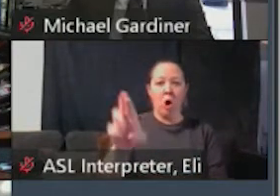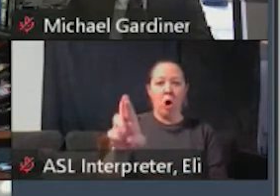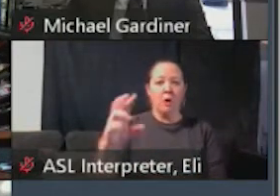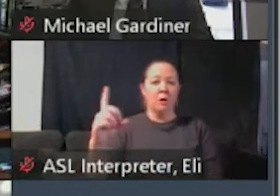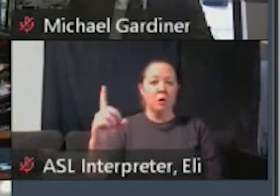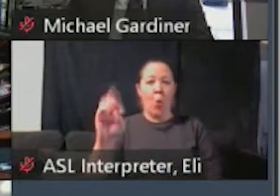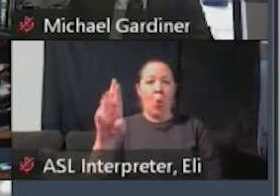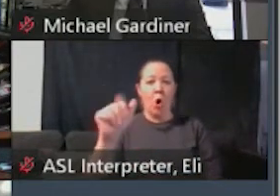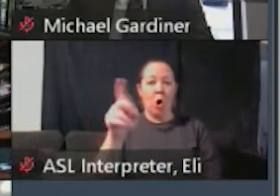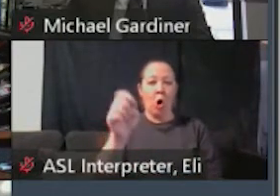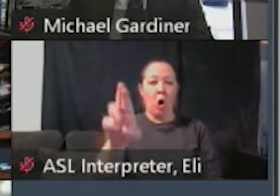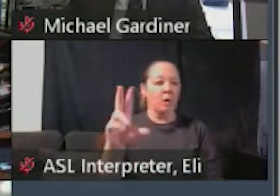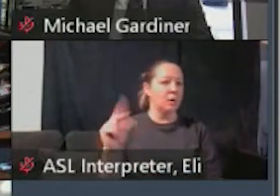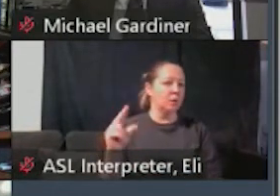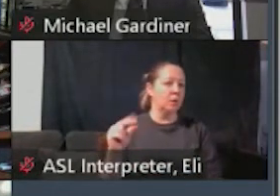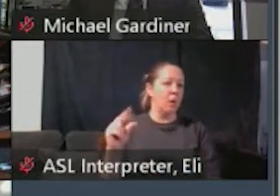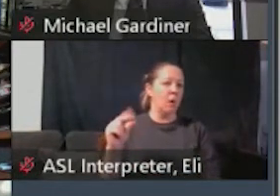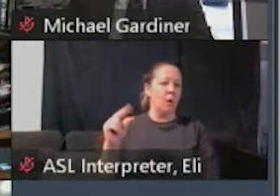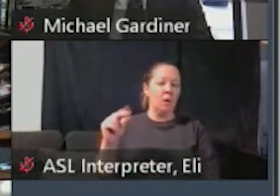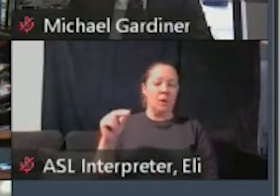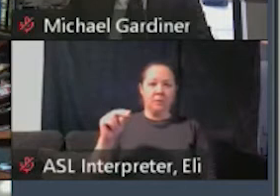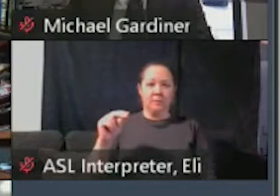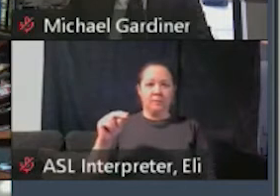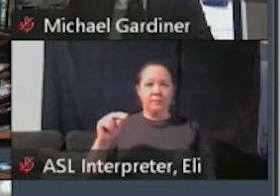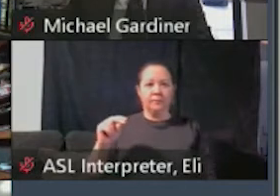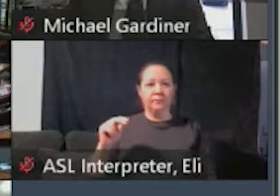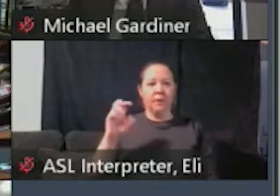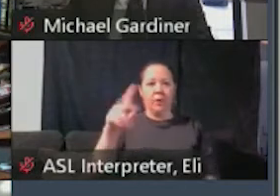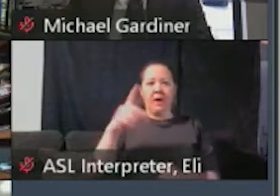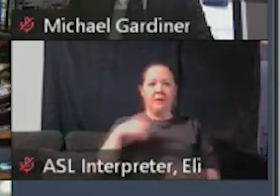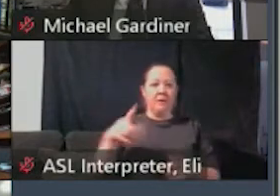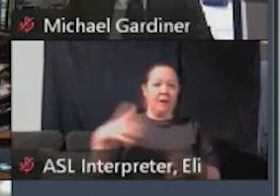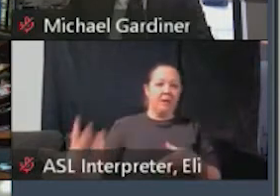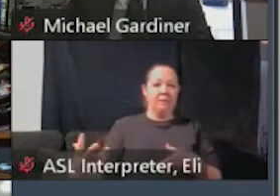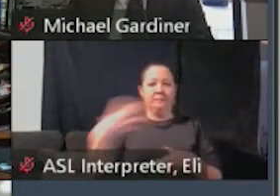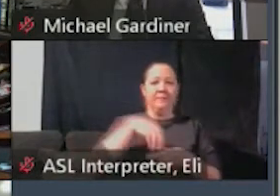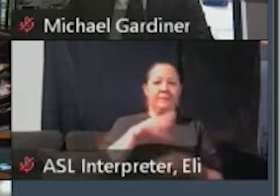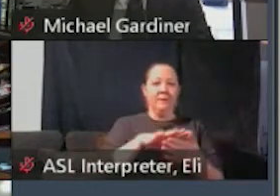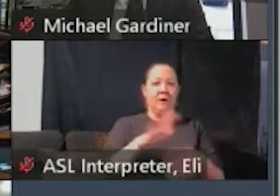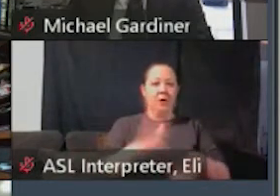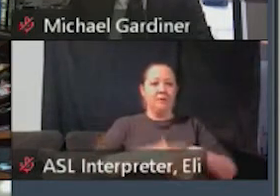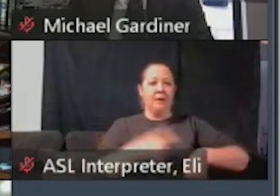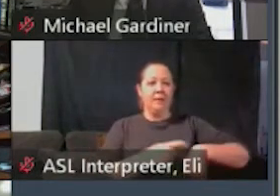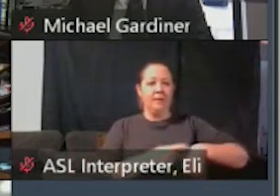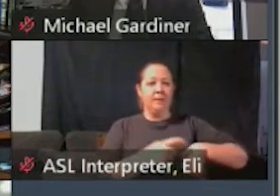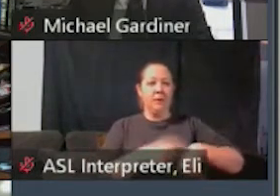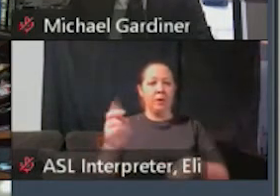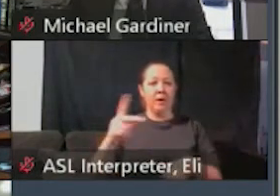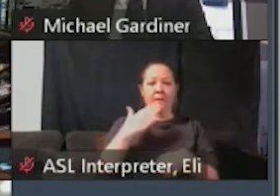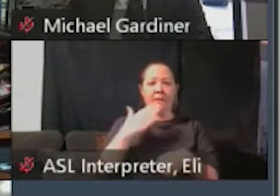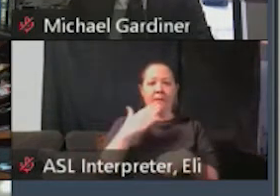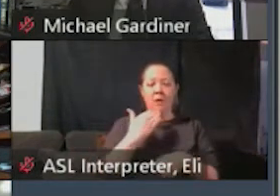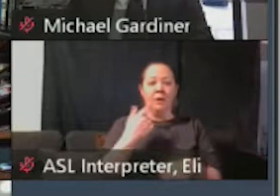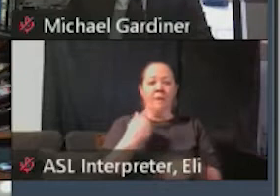No, but I wasn't Commissioner Giraldo. Oh, okay. And he got it in on time. Okay. thank you. Motion by Commissioner